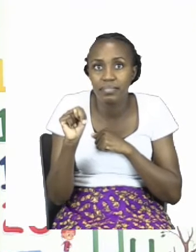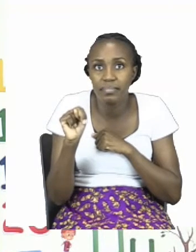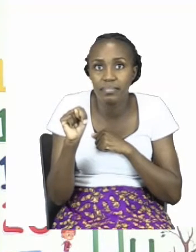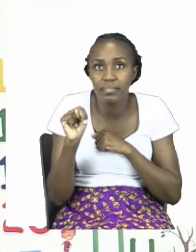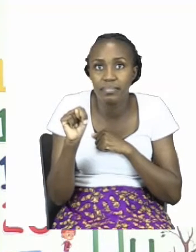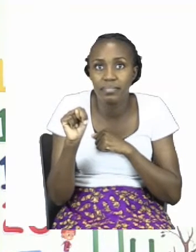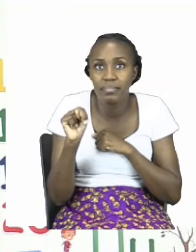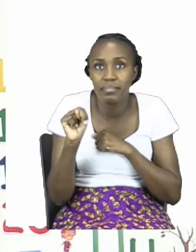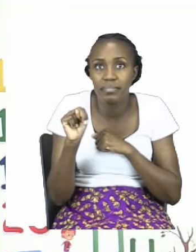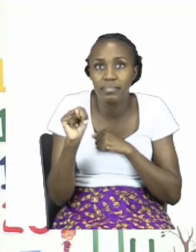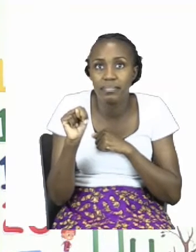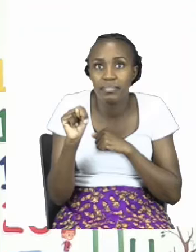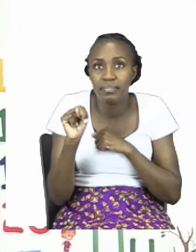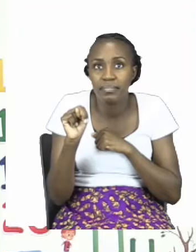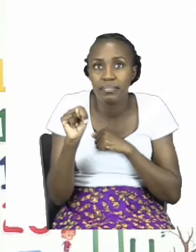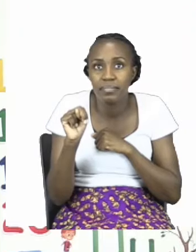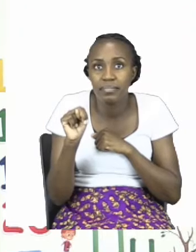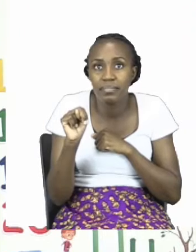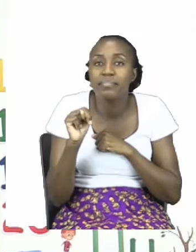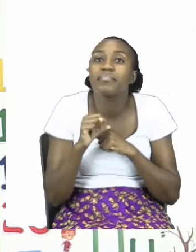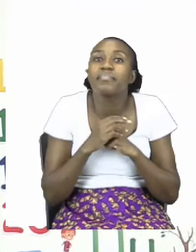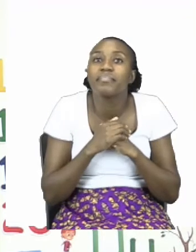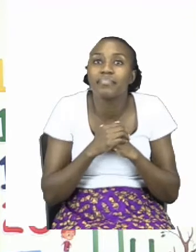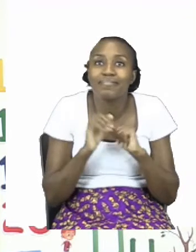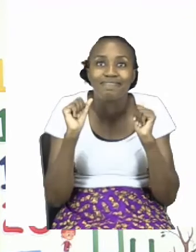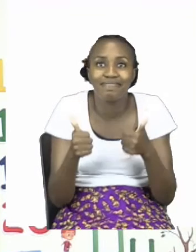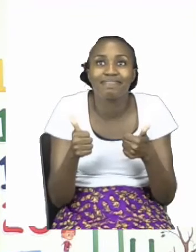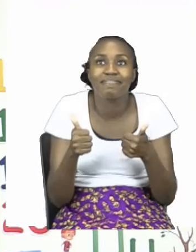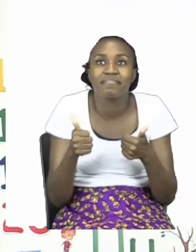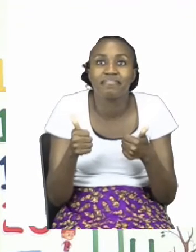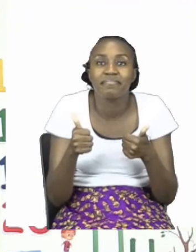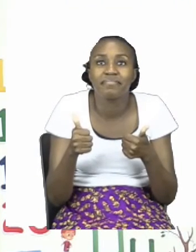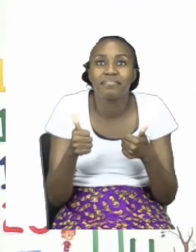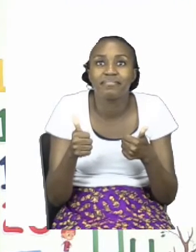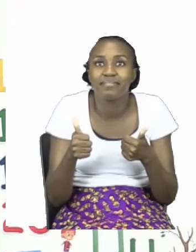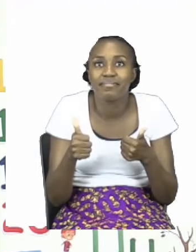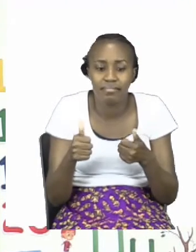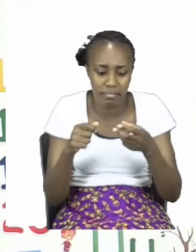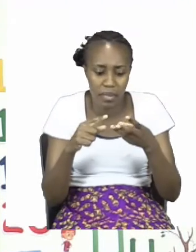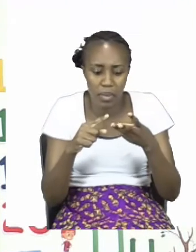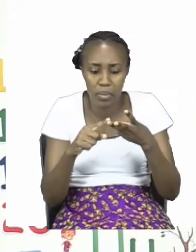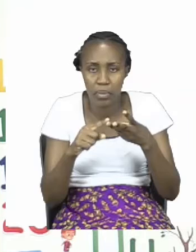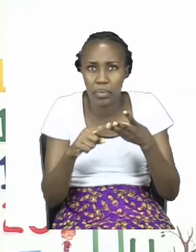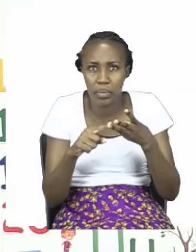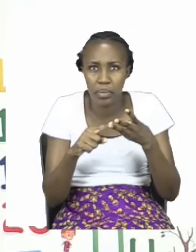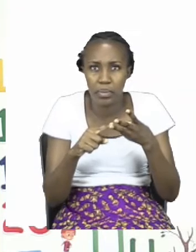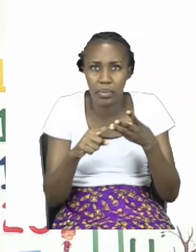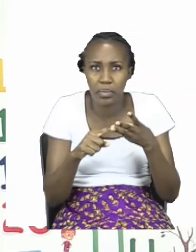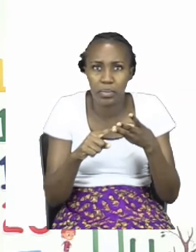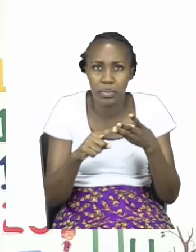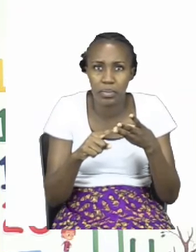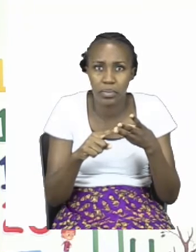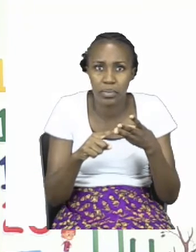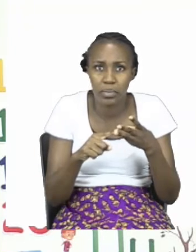a n. Well done. Now the next picture we're going to do together is